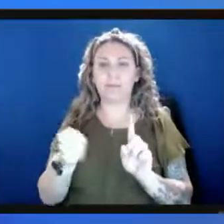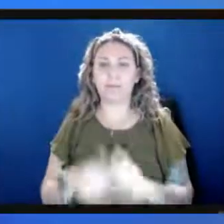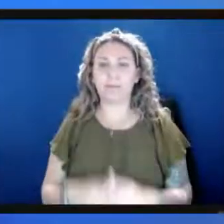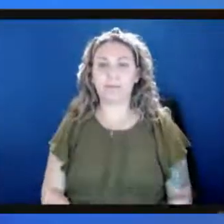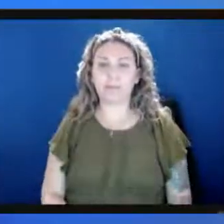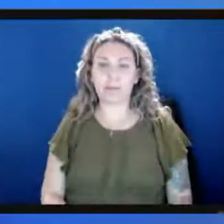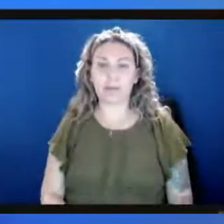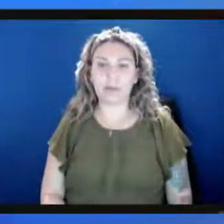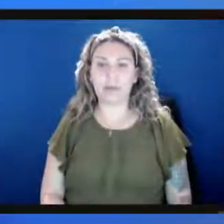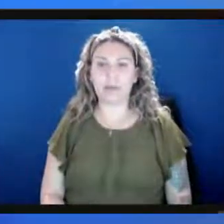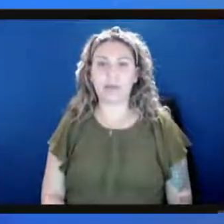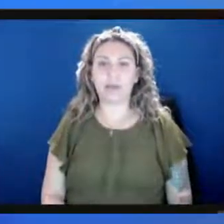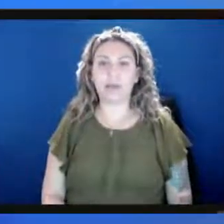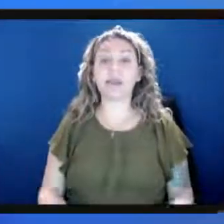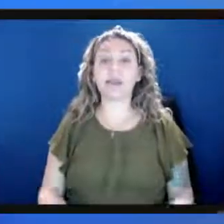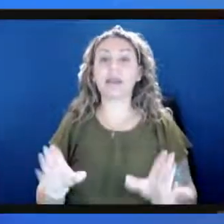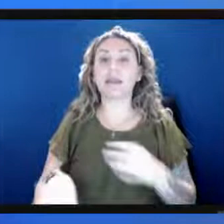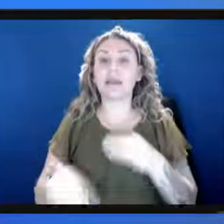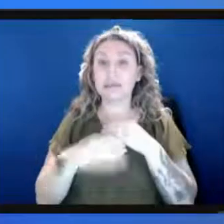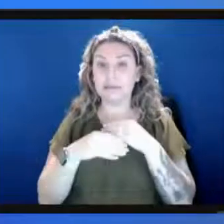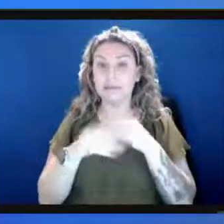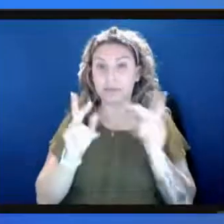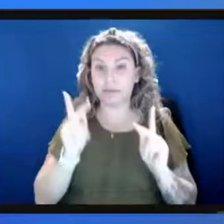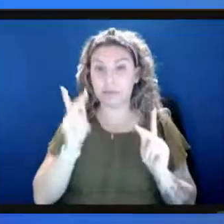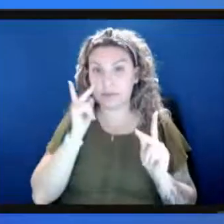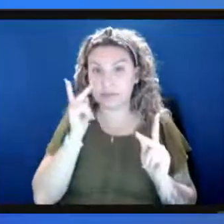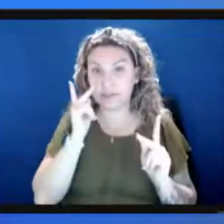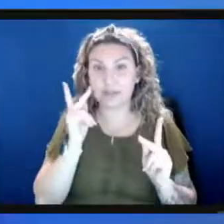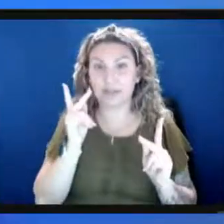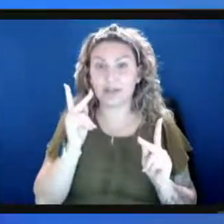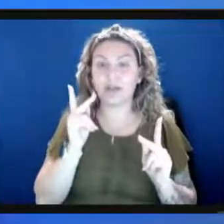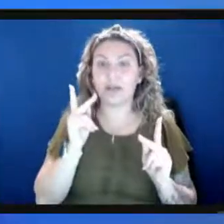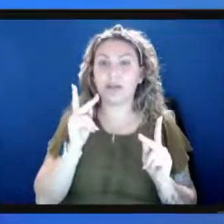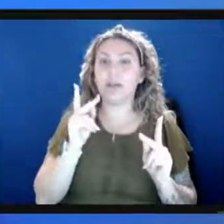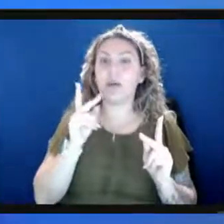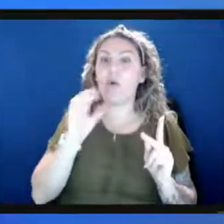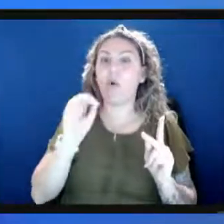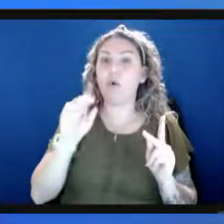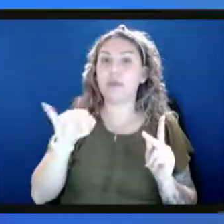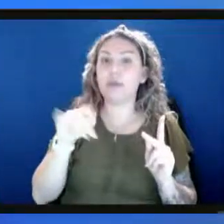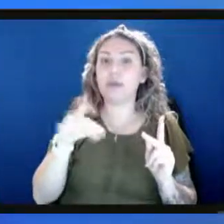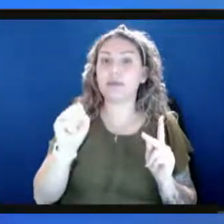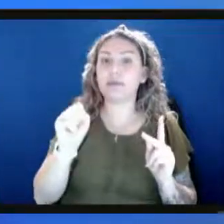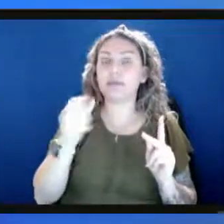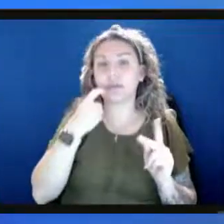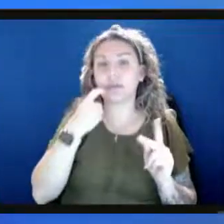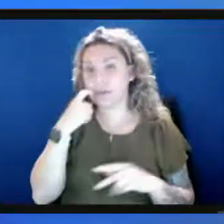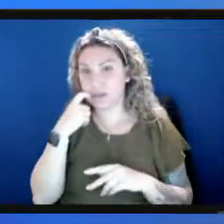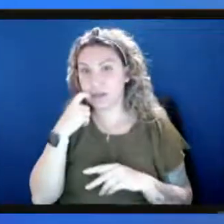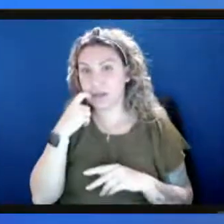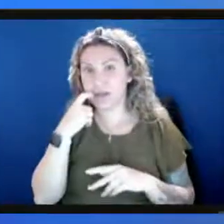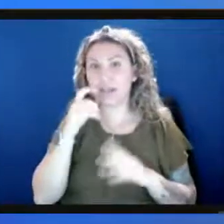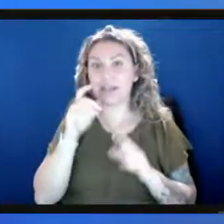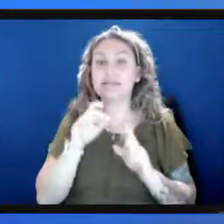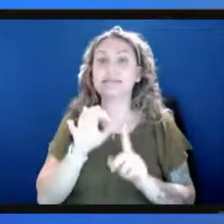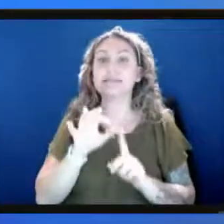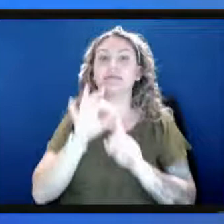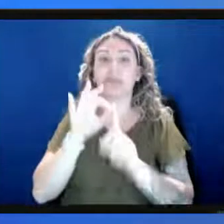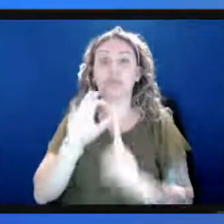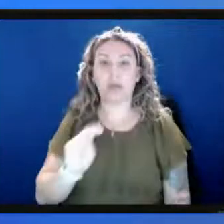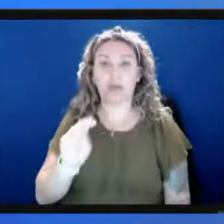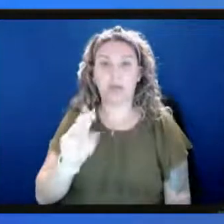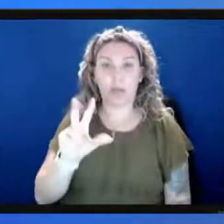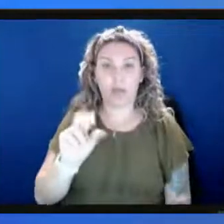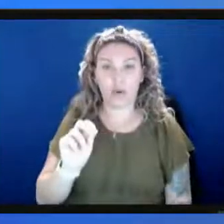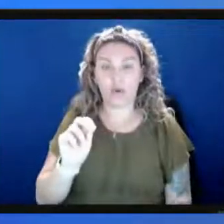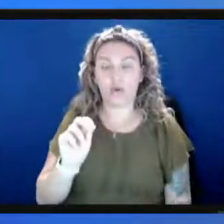to, obviously, we're focusing right now on opiate addiction and especially opiates with fentanyl and M30s. Also, from our experience